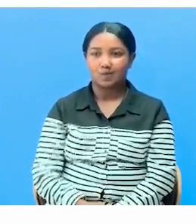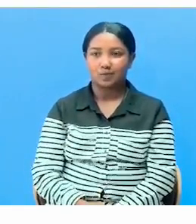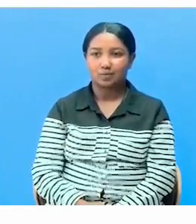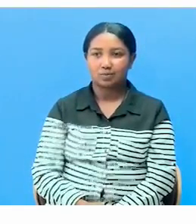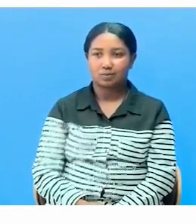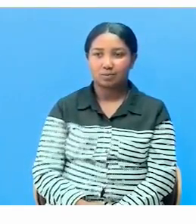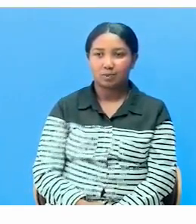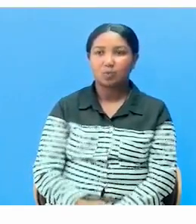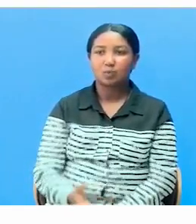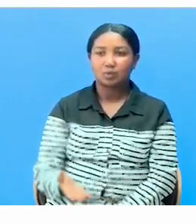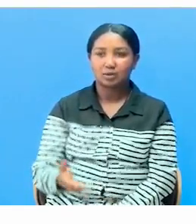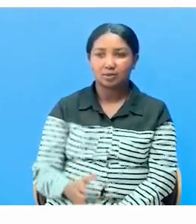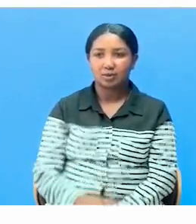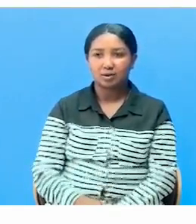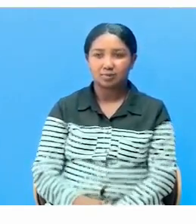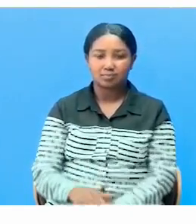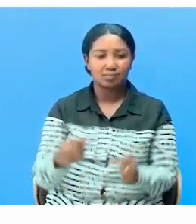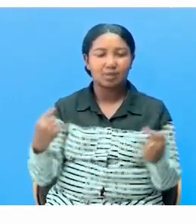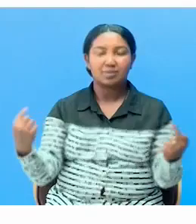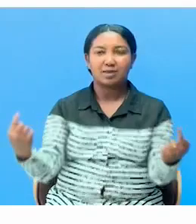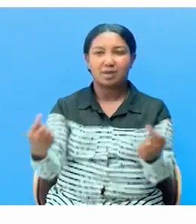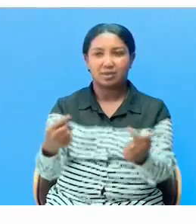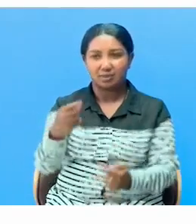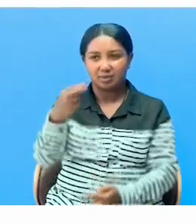on the yard.